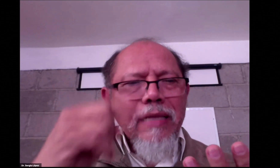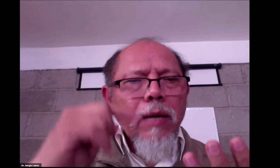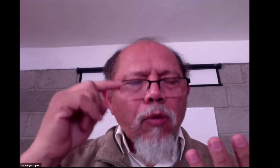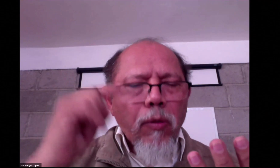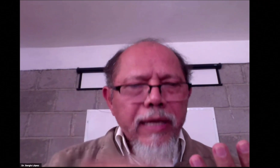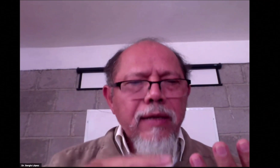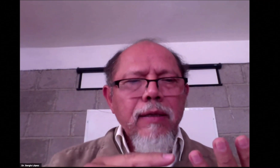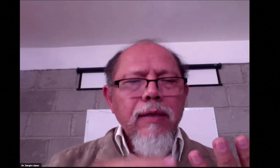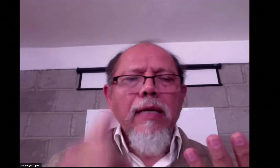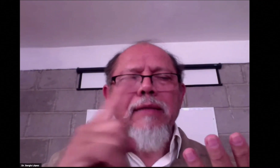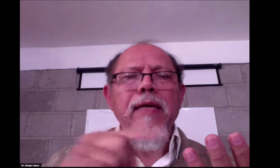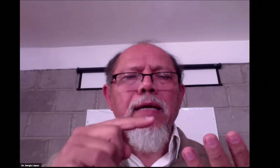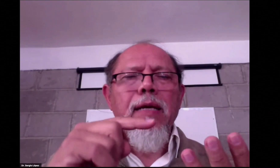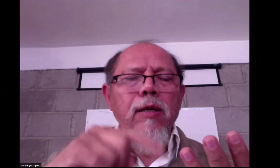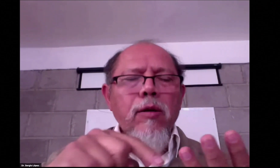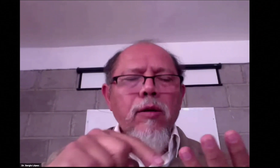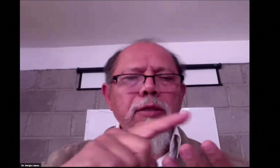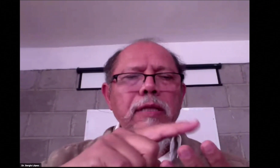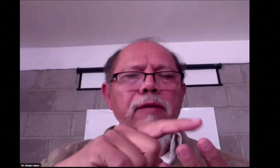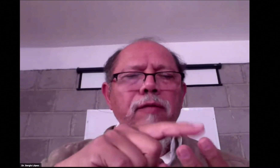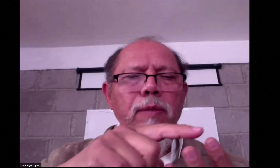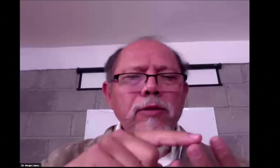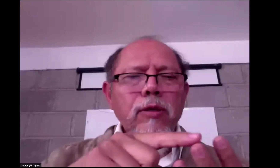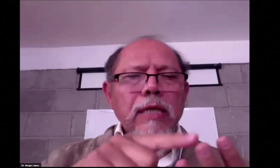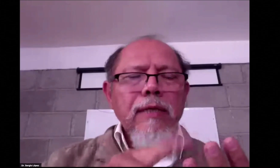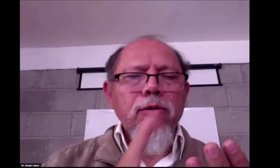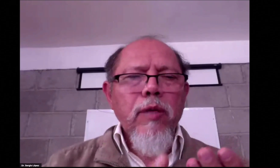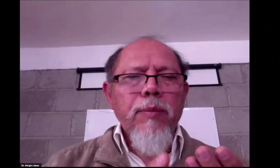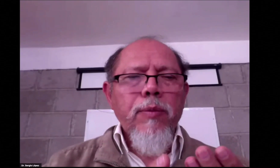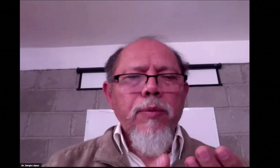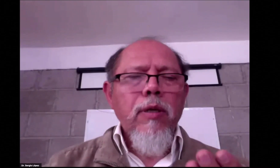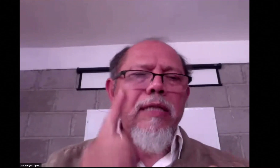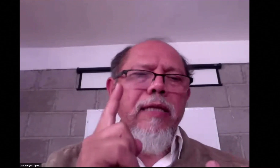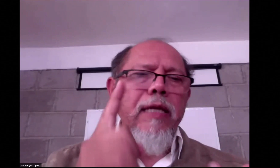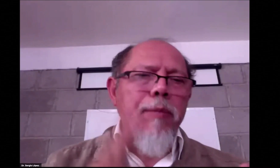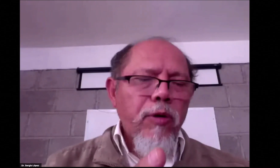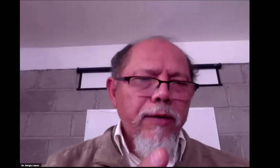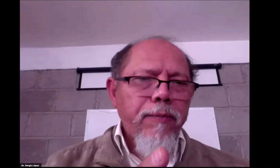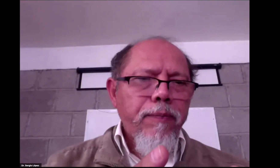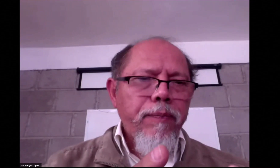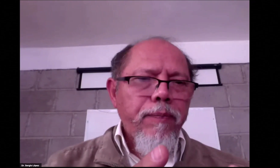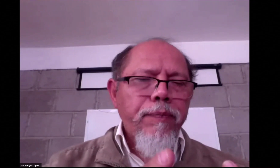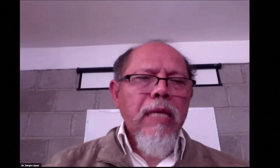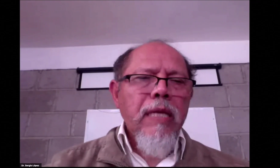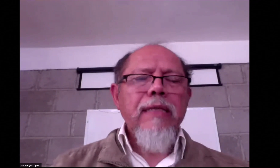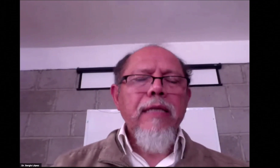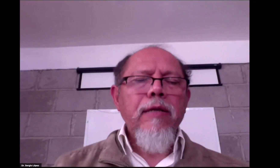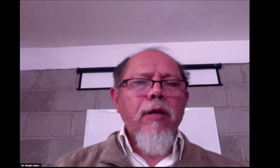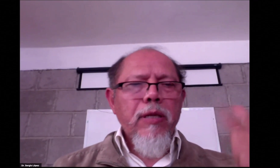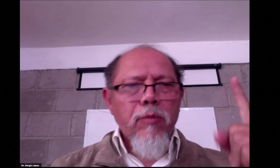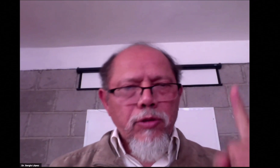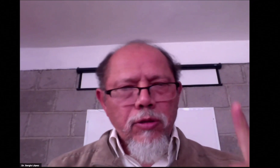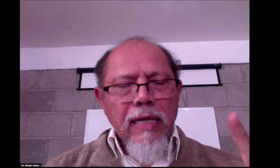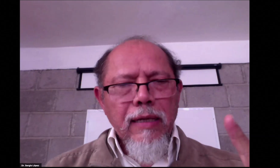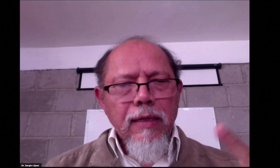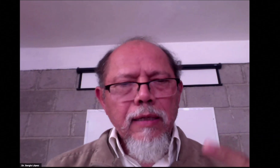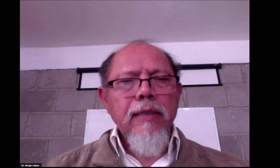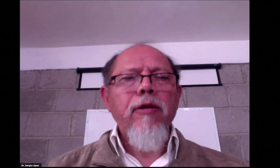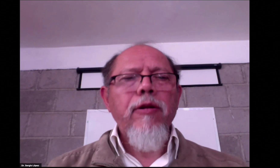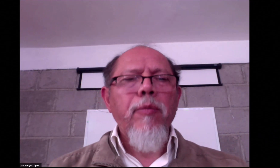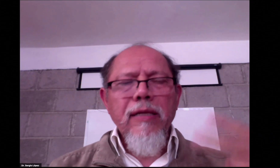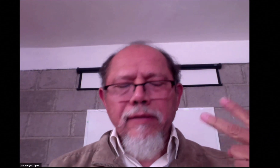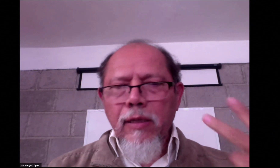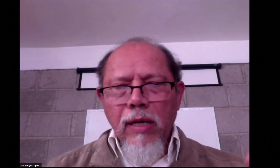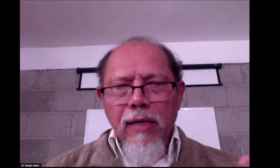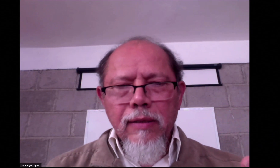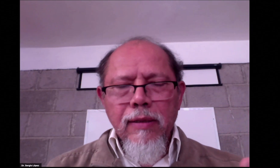bodily construction process when your mind learns to move that information within the body, because it has a memory,